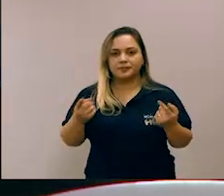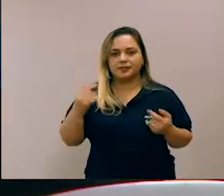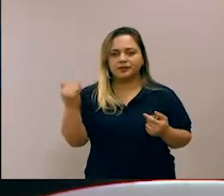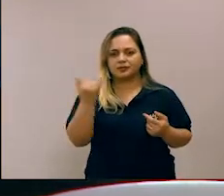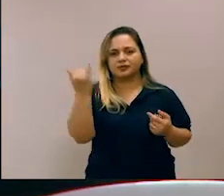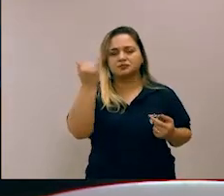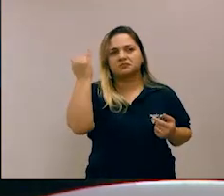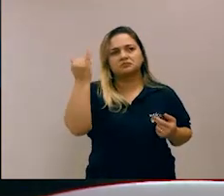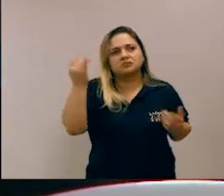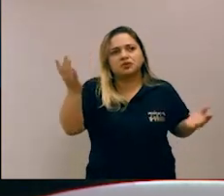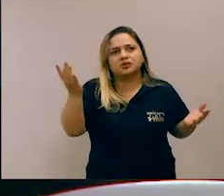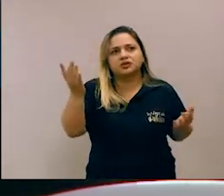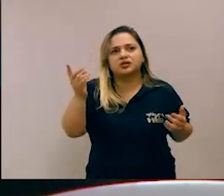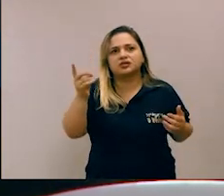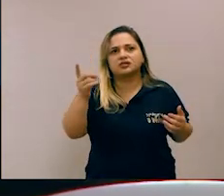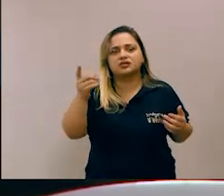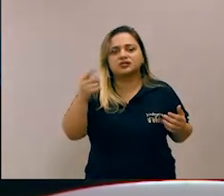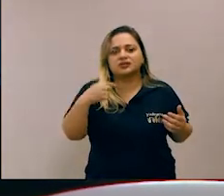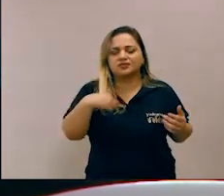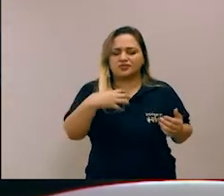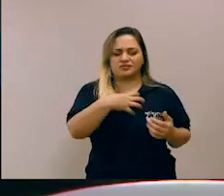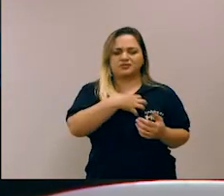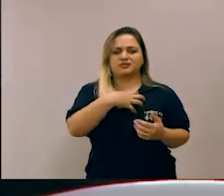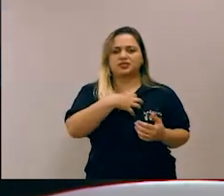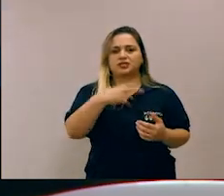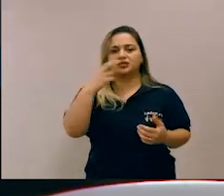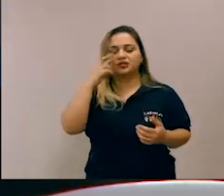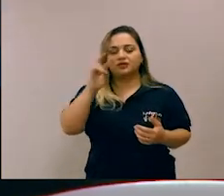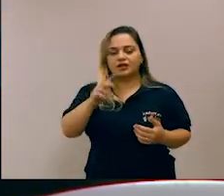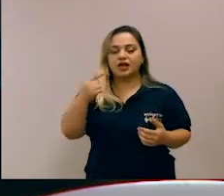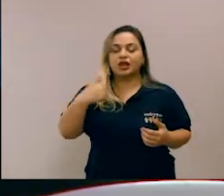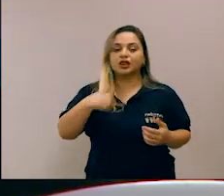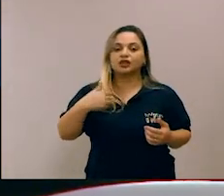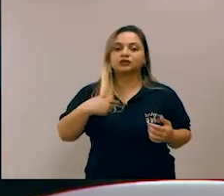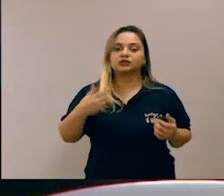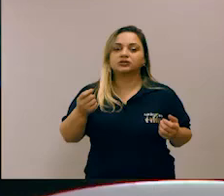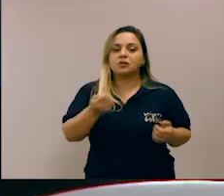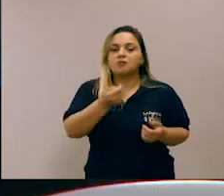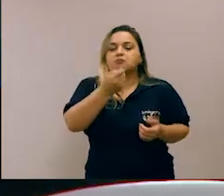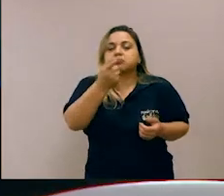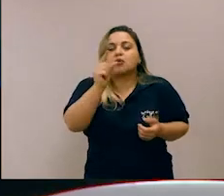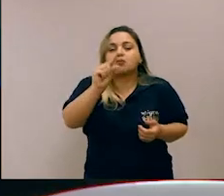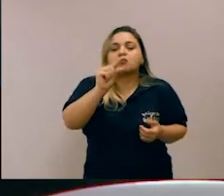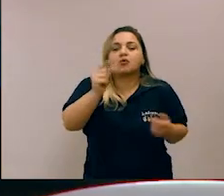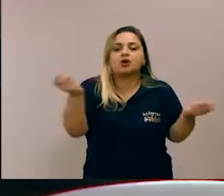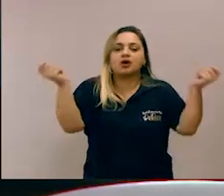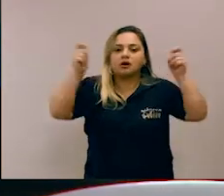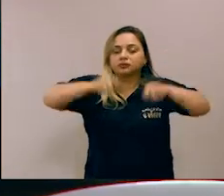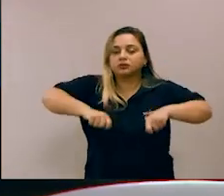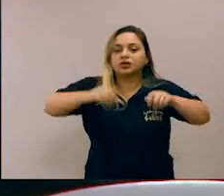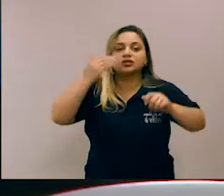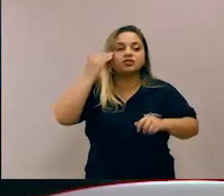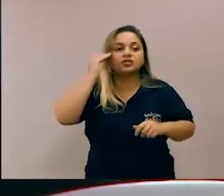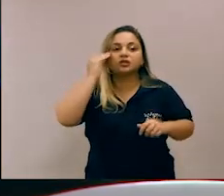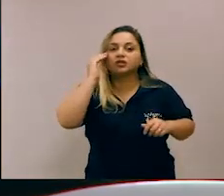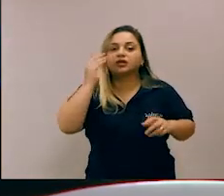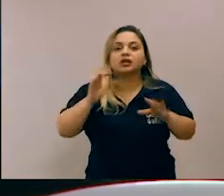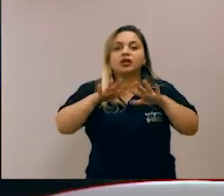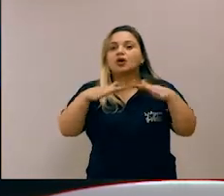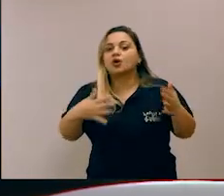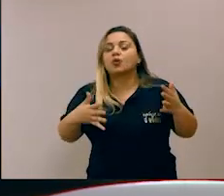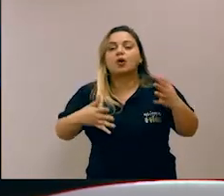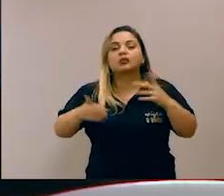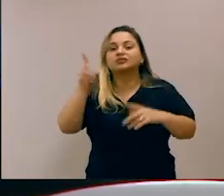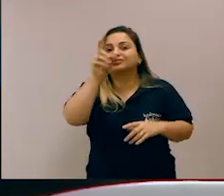most impressive things of this new context that we live today is our lack of capacity to foresee